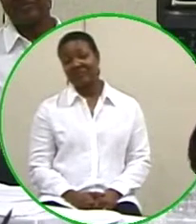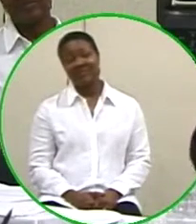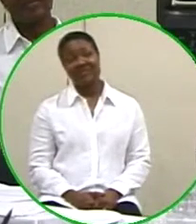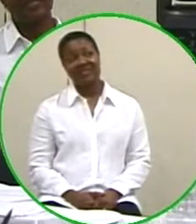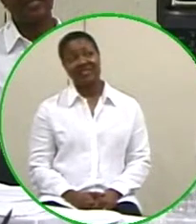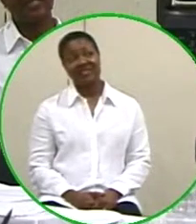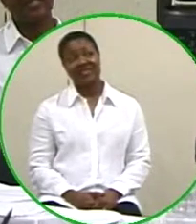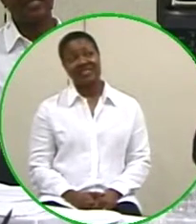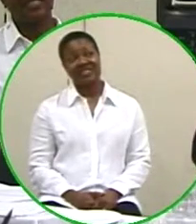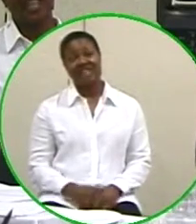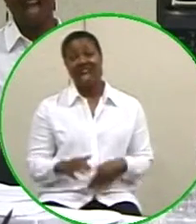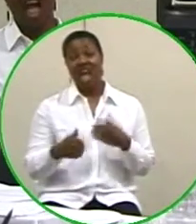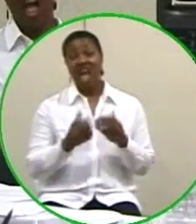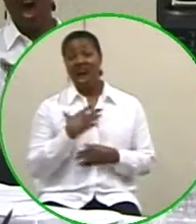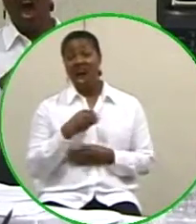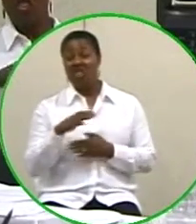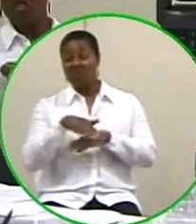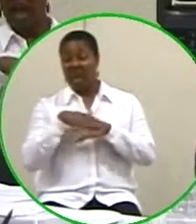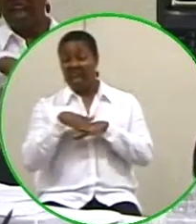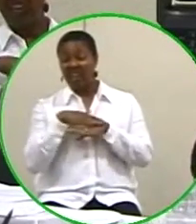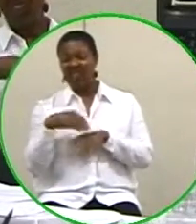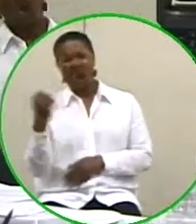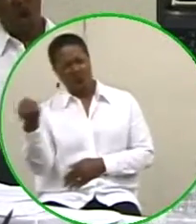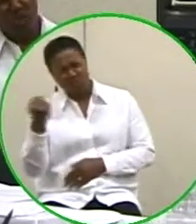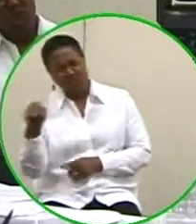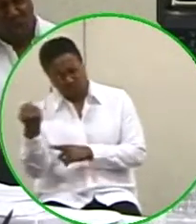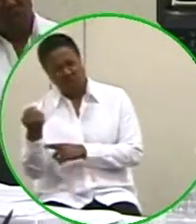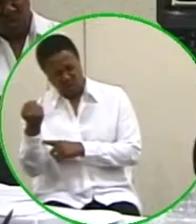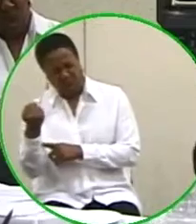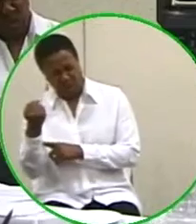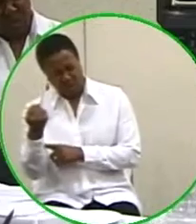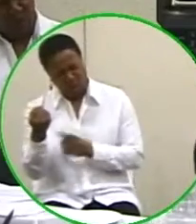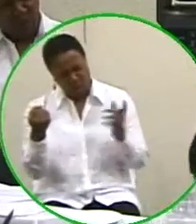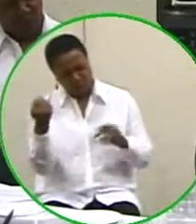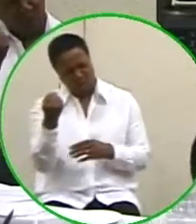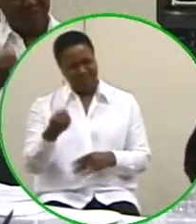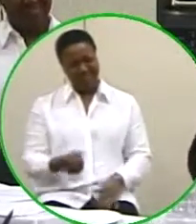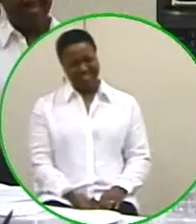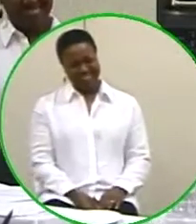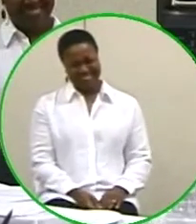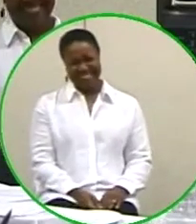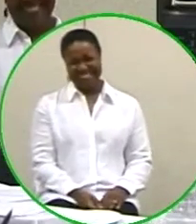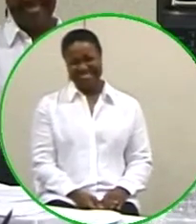Is all the white parts covered? Hold on, I'm working on that.